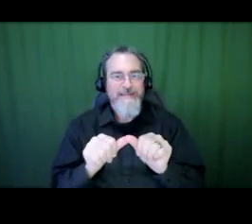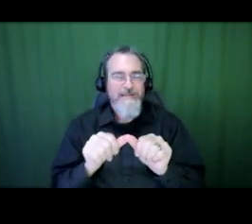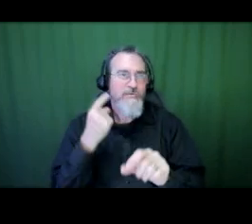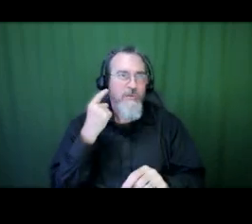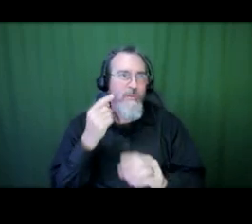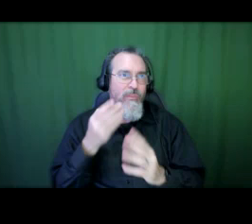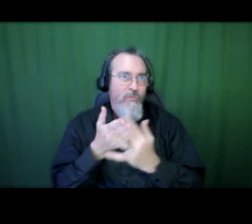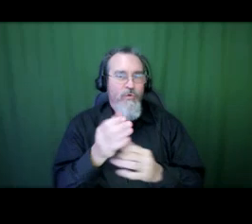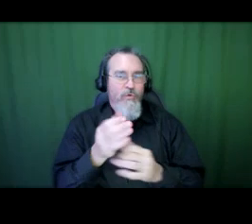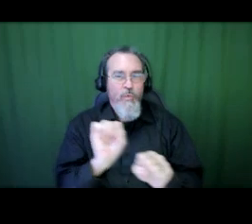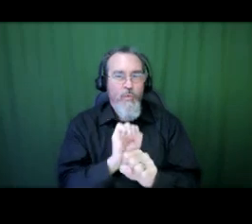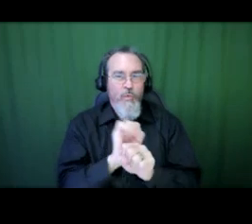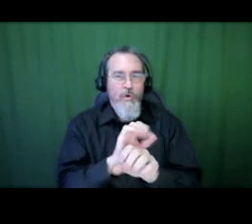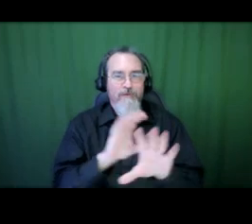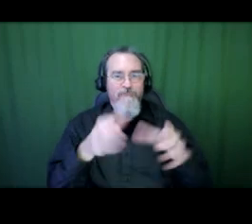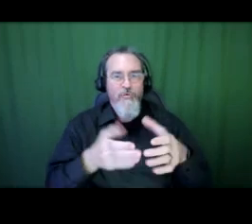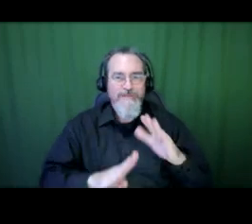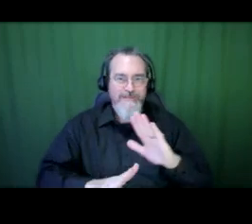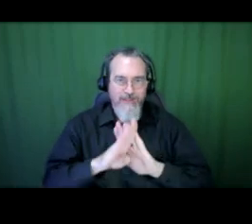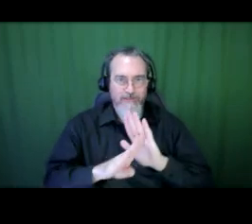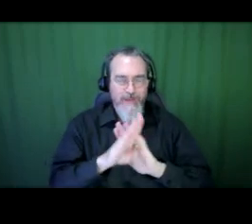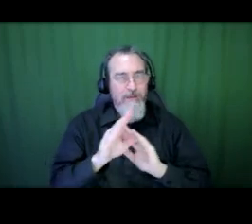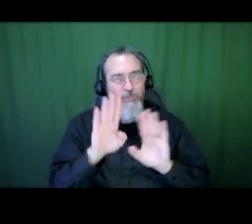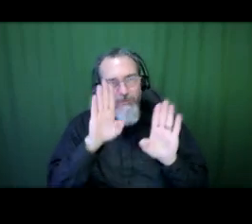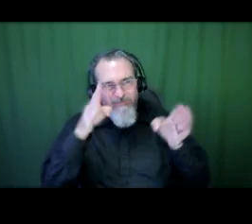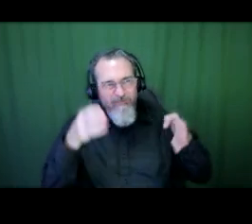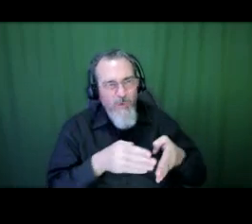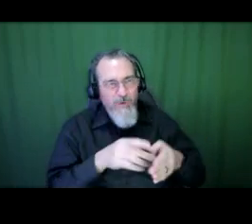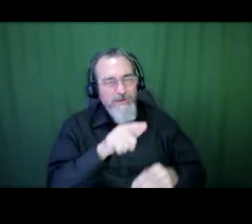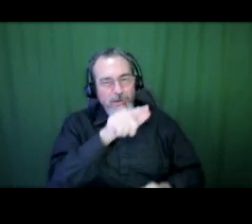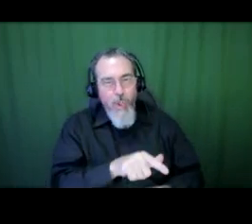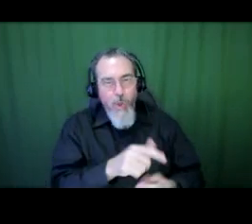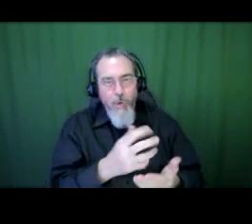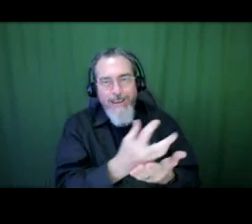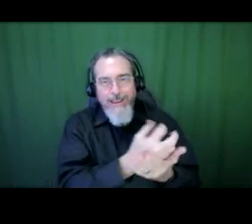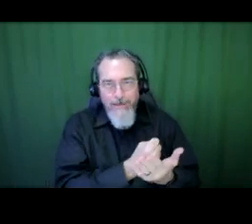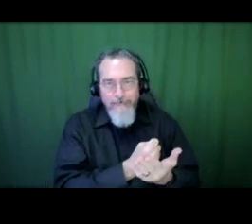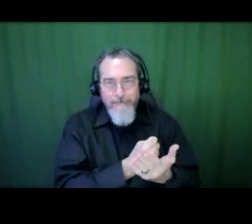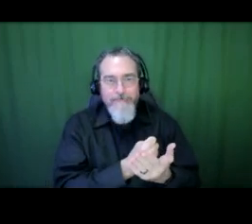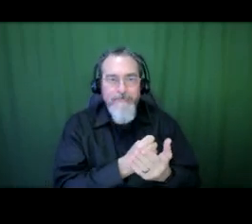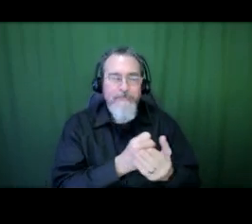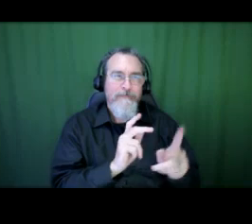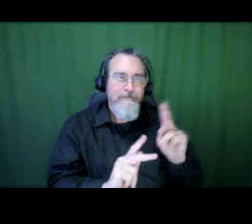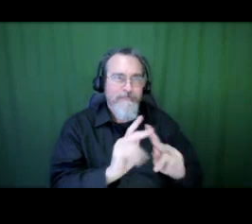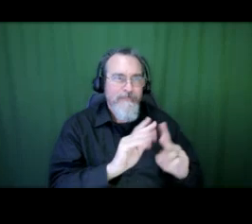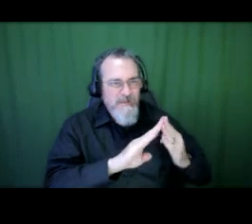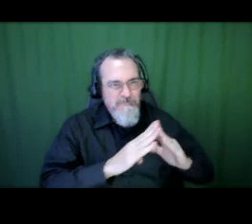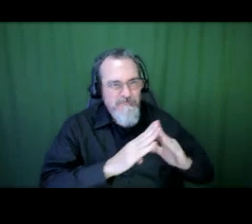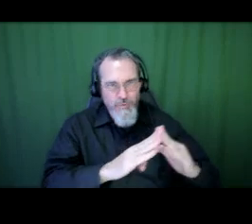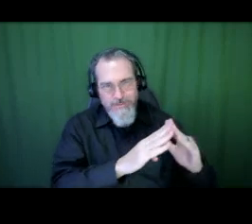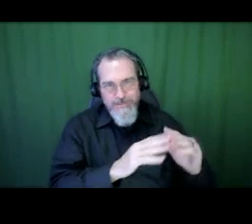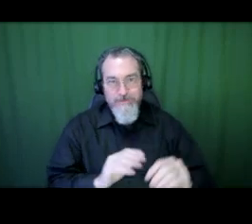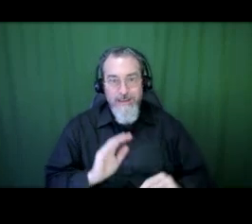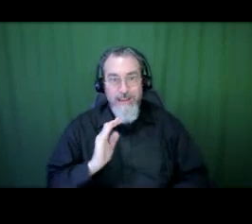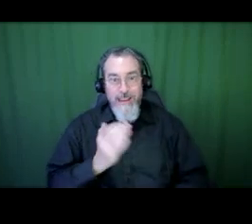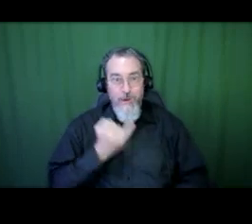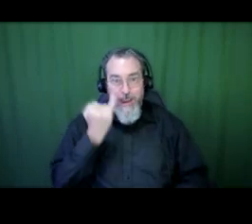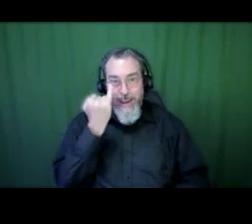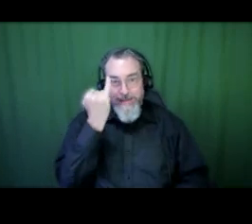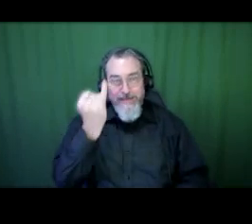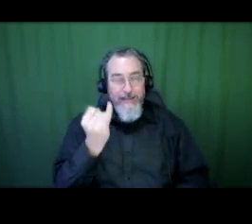low-income and climate-impacted neighborhoods within the county of Los Angeles. And our idea is to engage partners, create